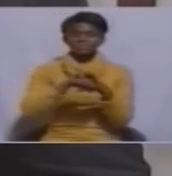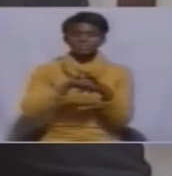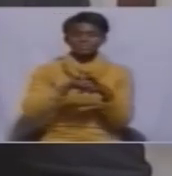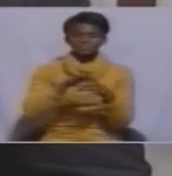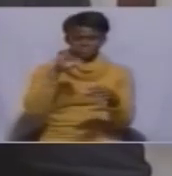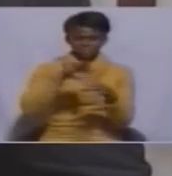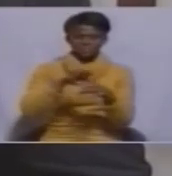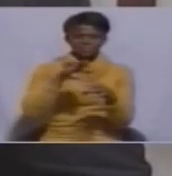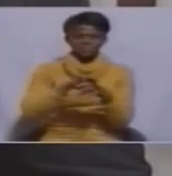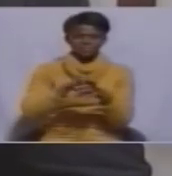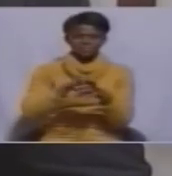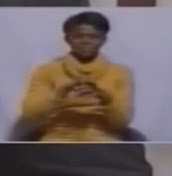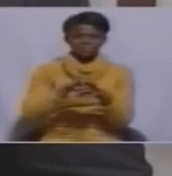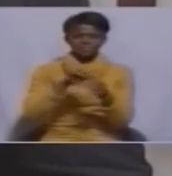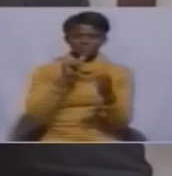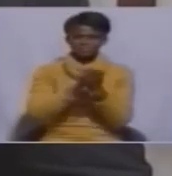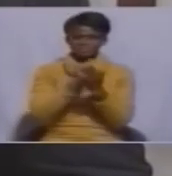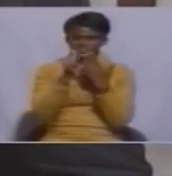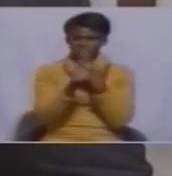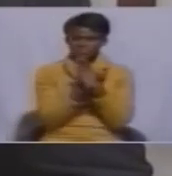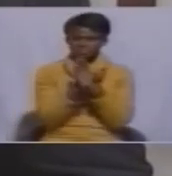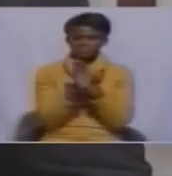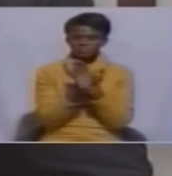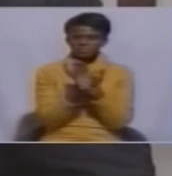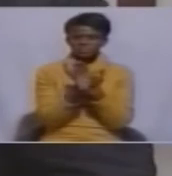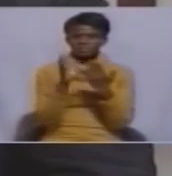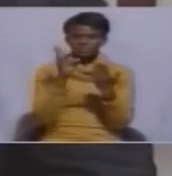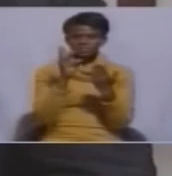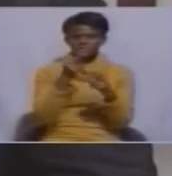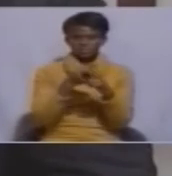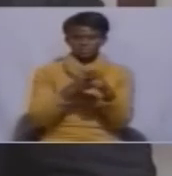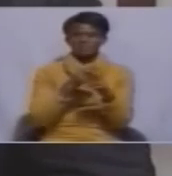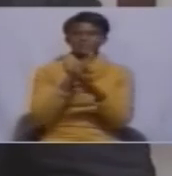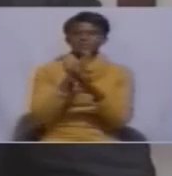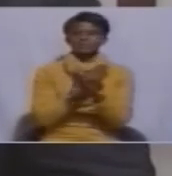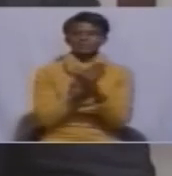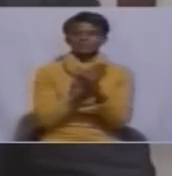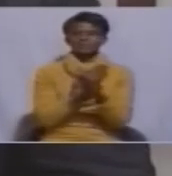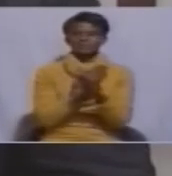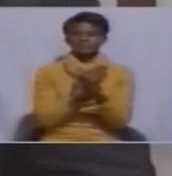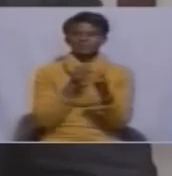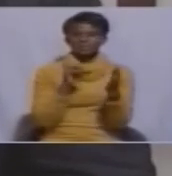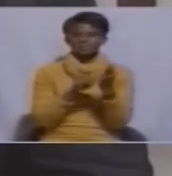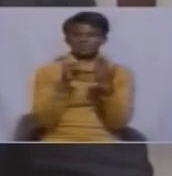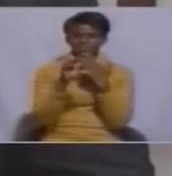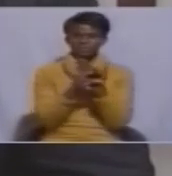to have elections in August, 6 months before that, I think to come to about March or something.